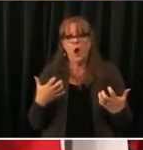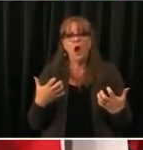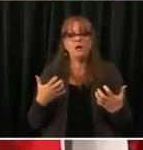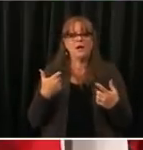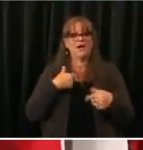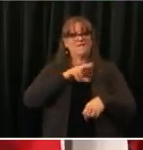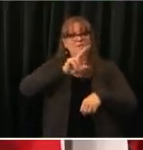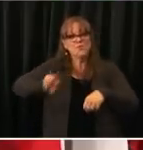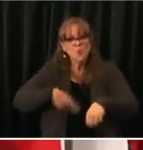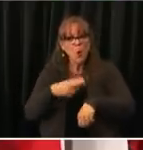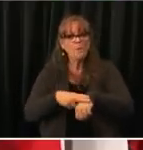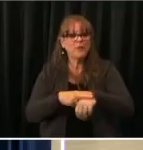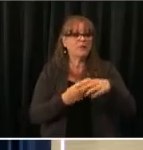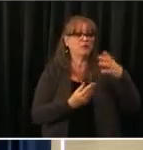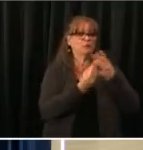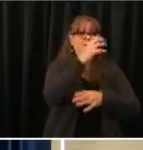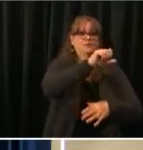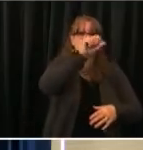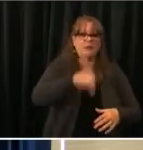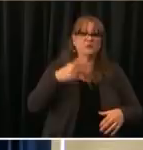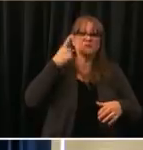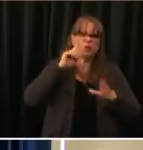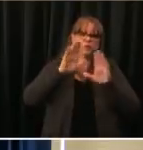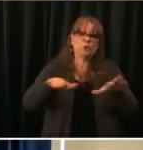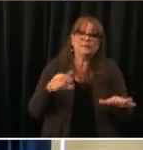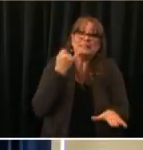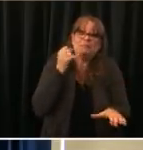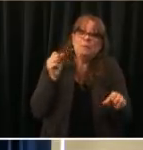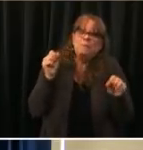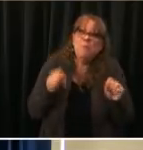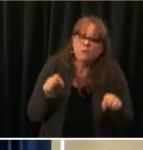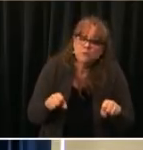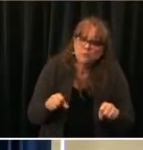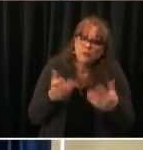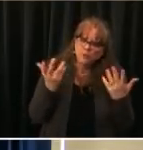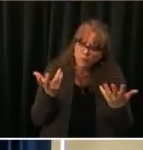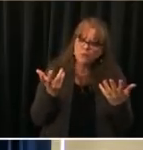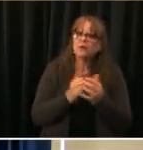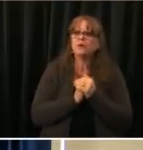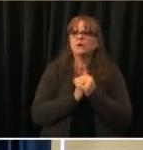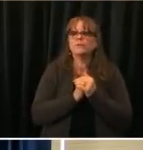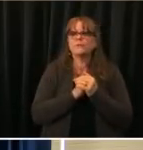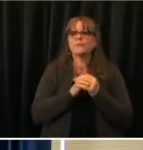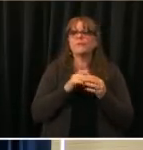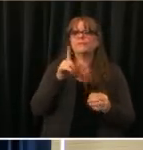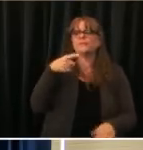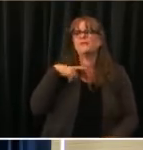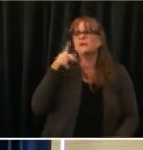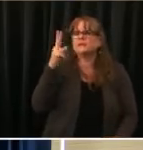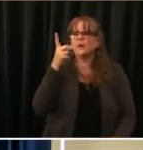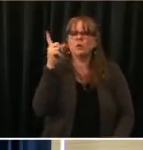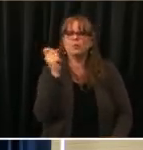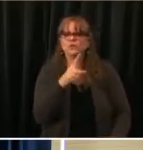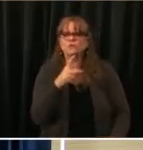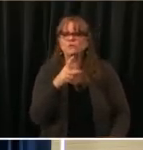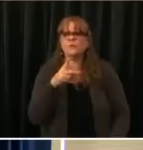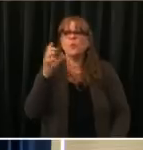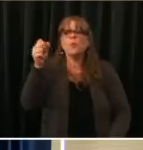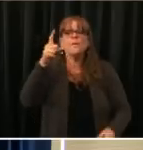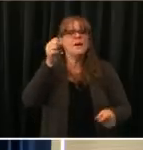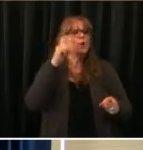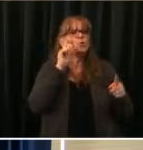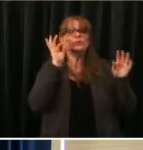pandemic. And then what was the decision-making process and making them eligible ahead of